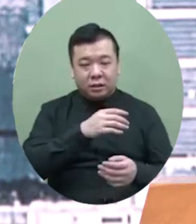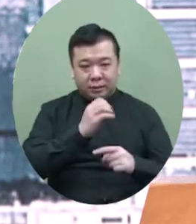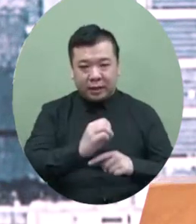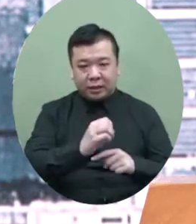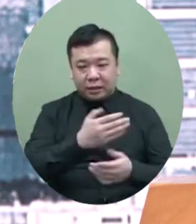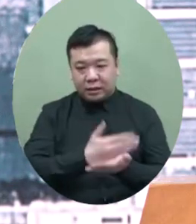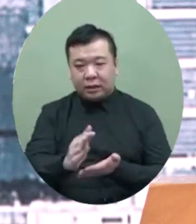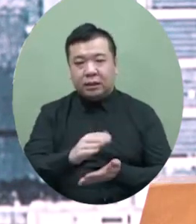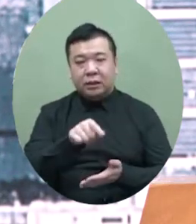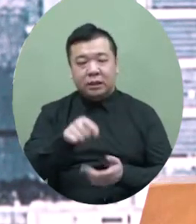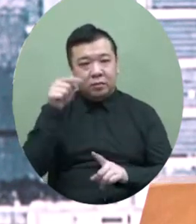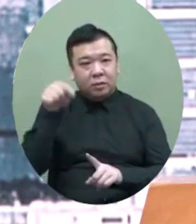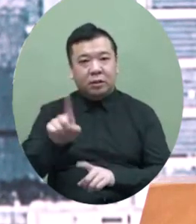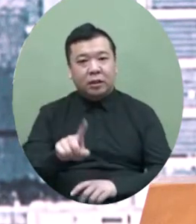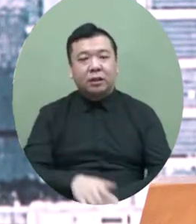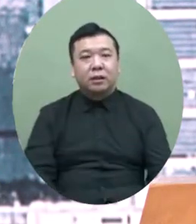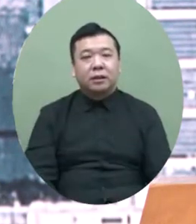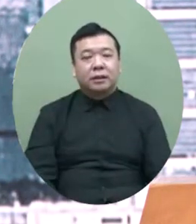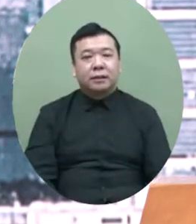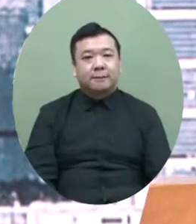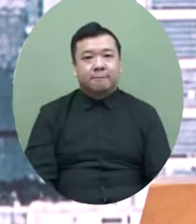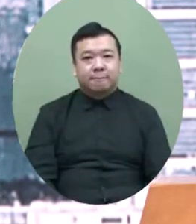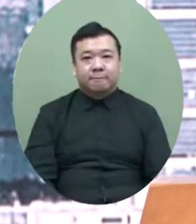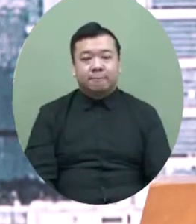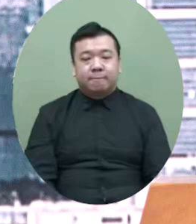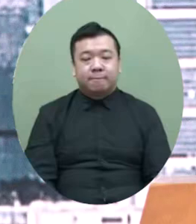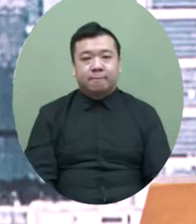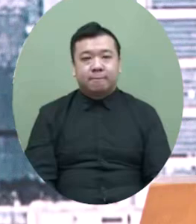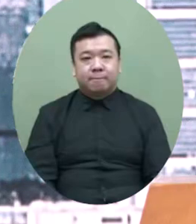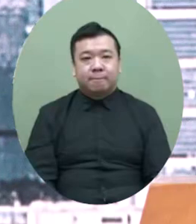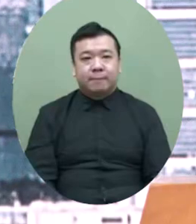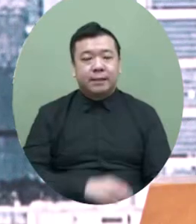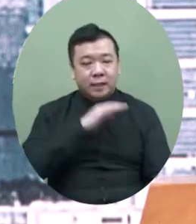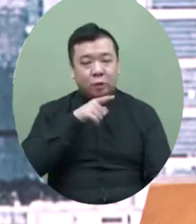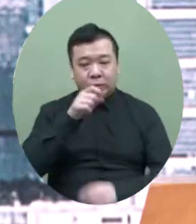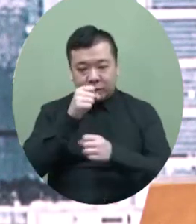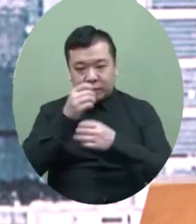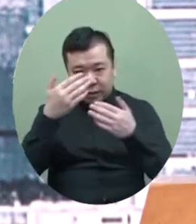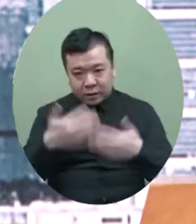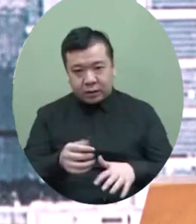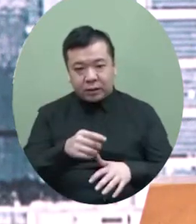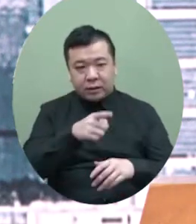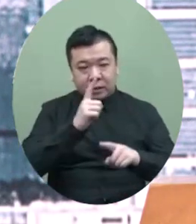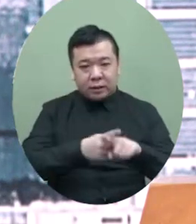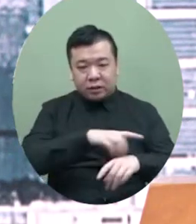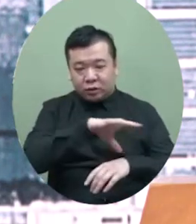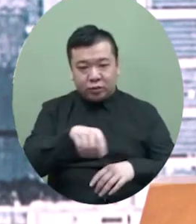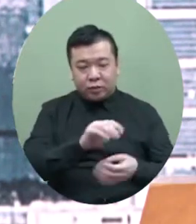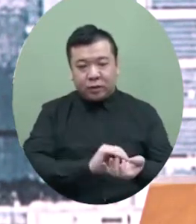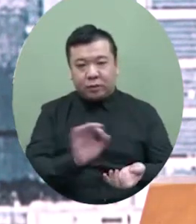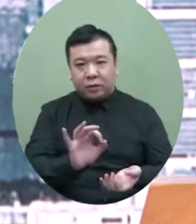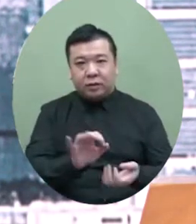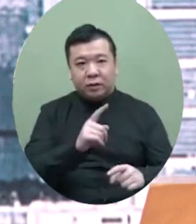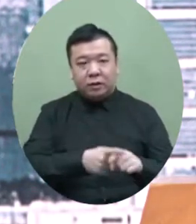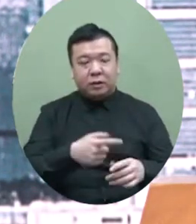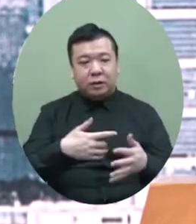tested within that period were negative, is also a good sign that while you look at it, you may be worried from the public health or